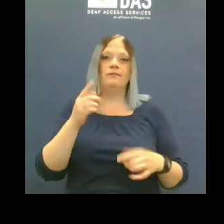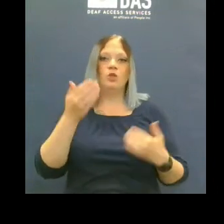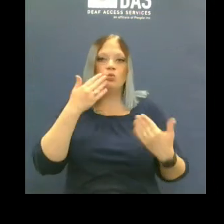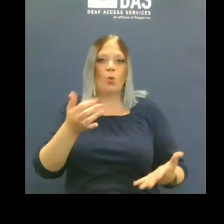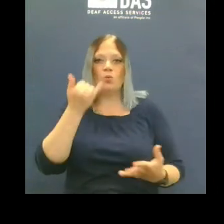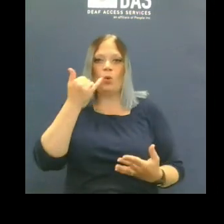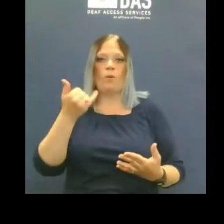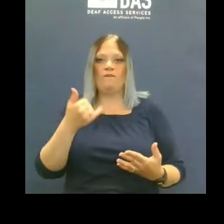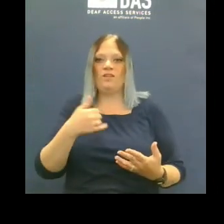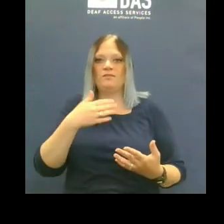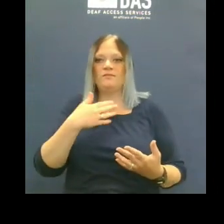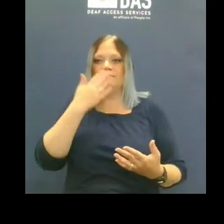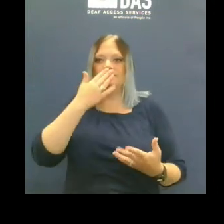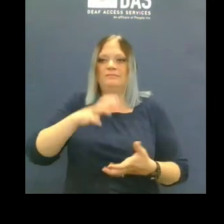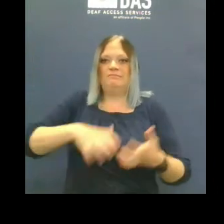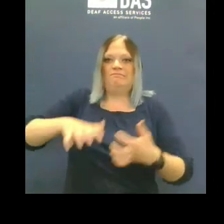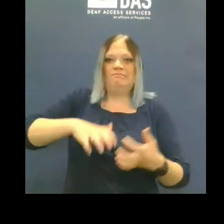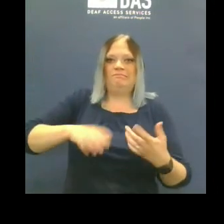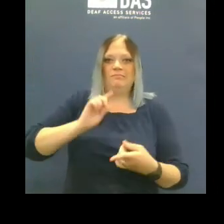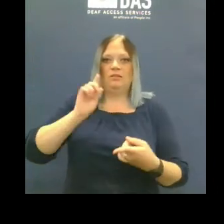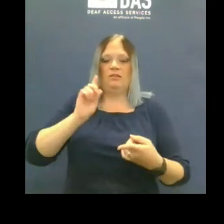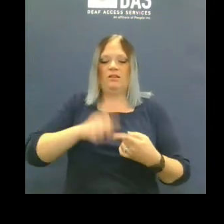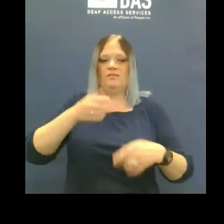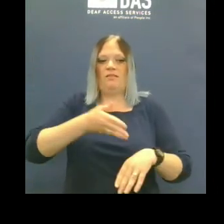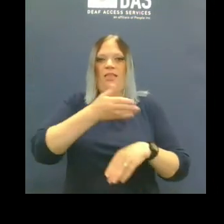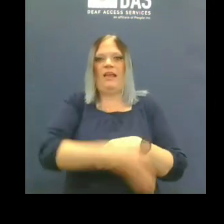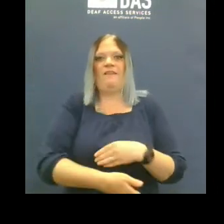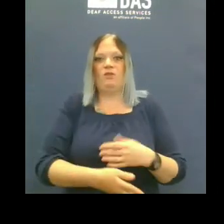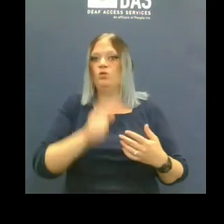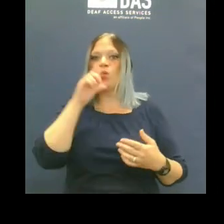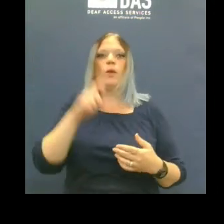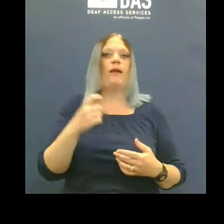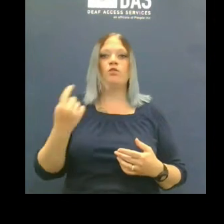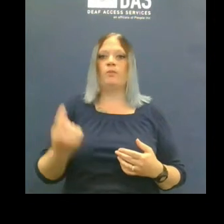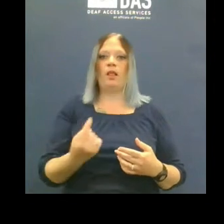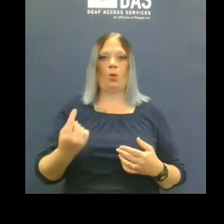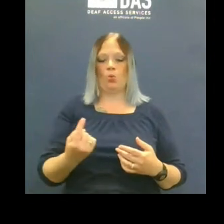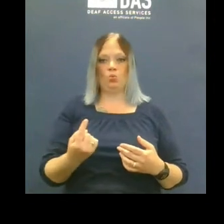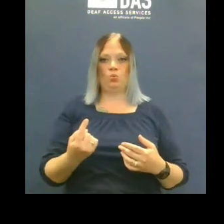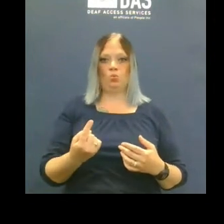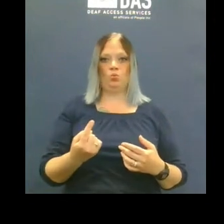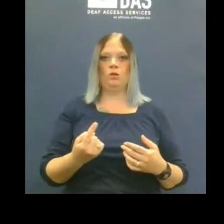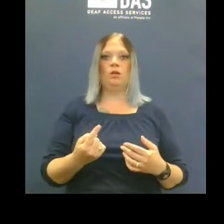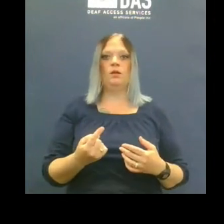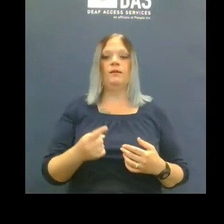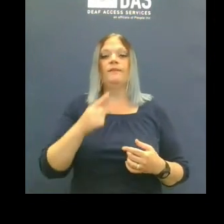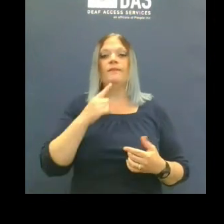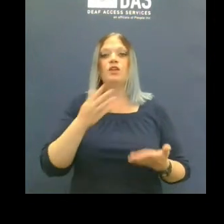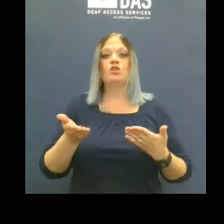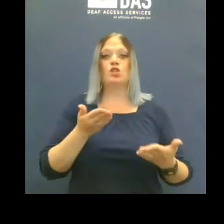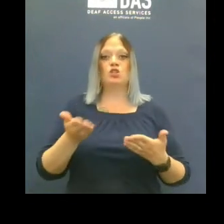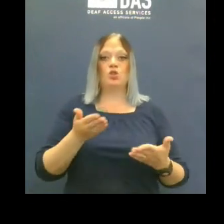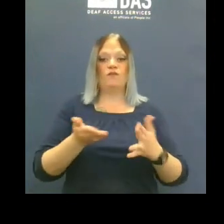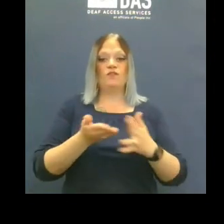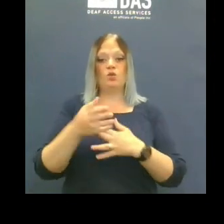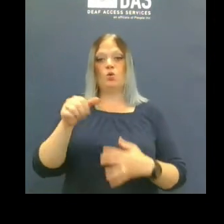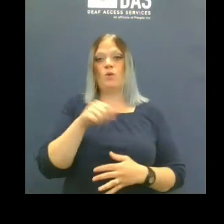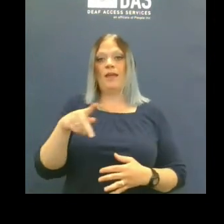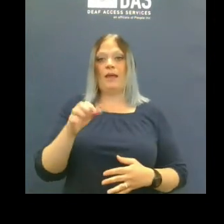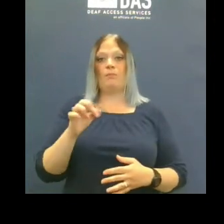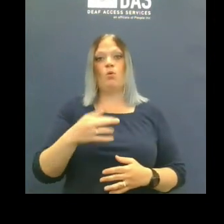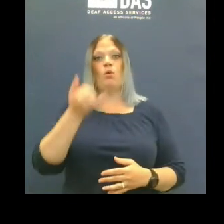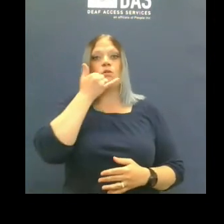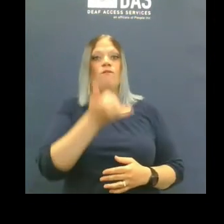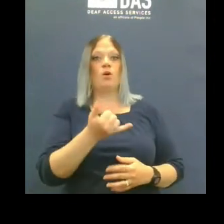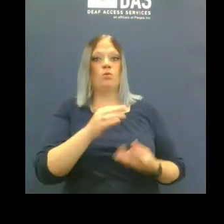please don't use alone. If you are alone, you don't have to be alone. There is a service that's either available by an app or by